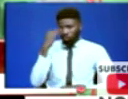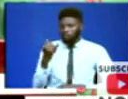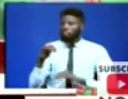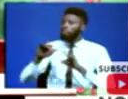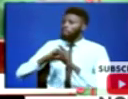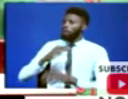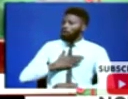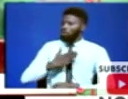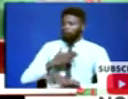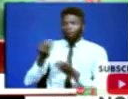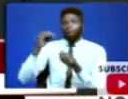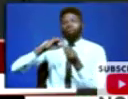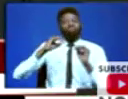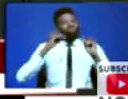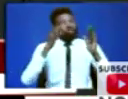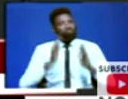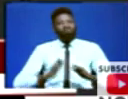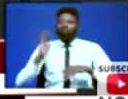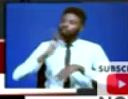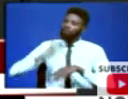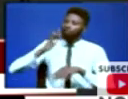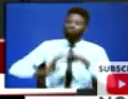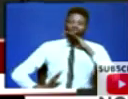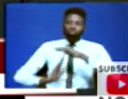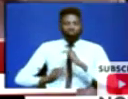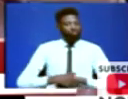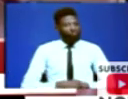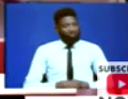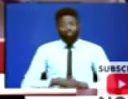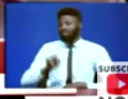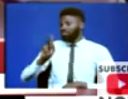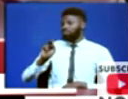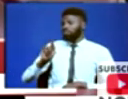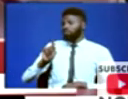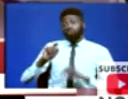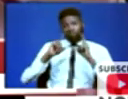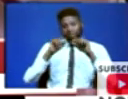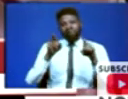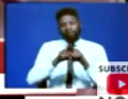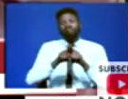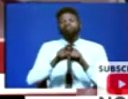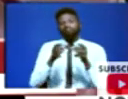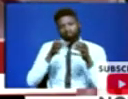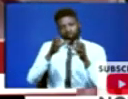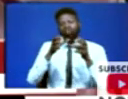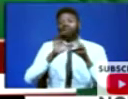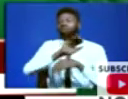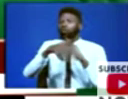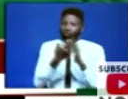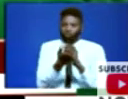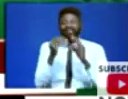at large have really been affected. Pia chama hicho kimesema kitashinikiza kuongezwa kwa mishahara ya walimu wote kwa